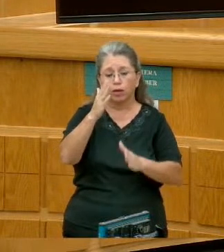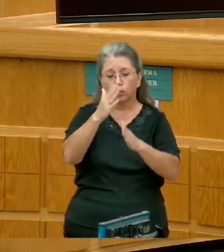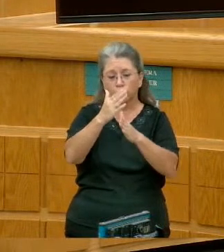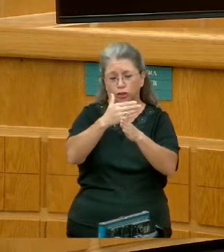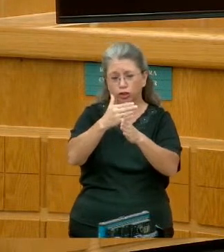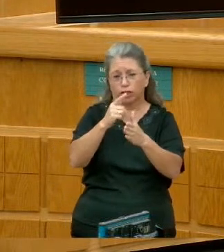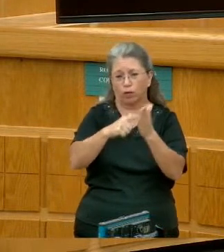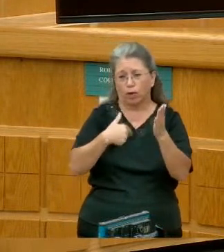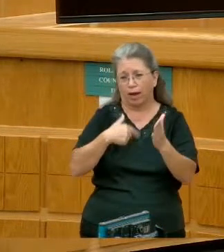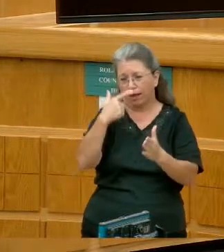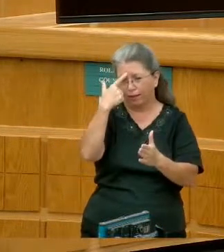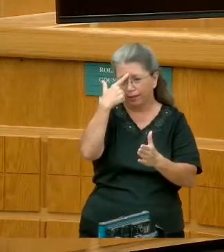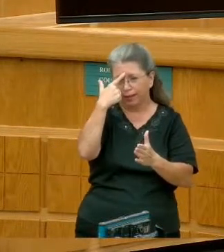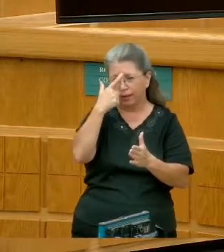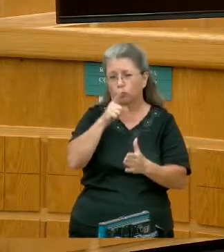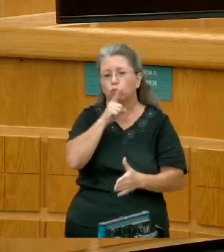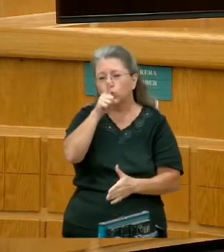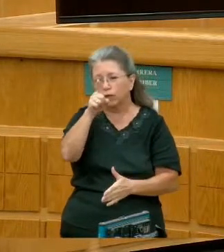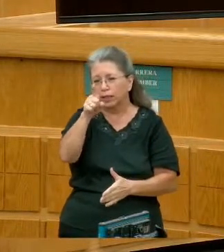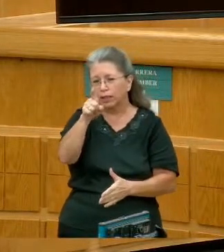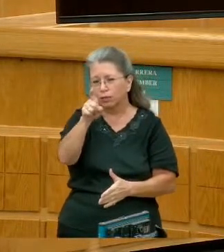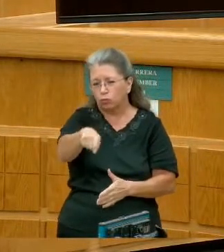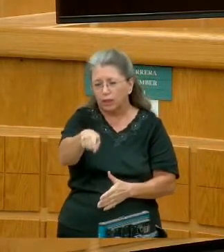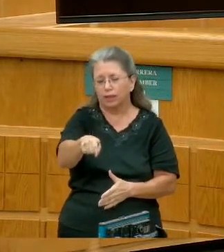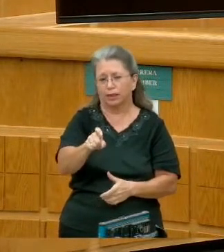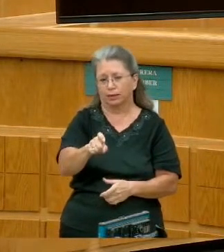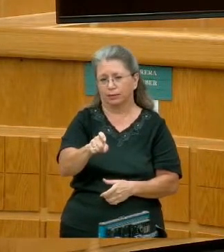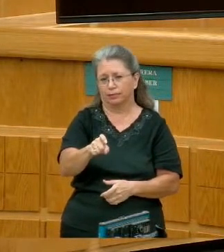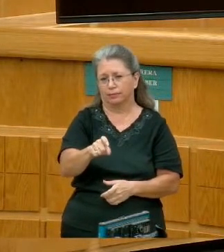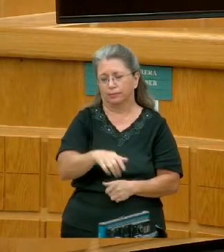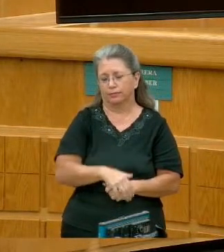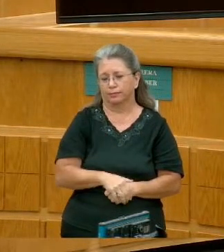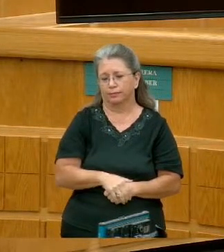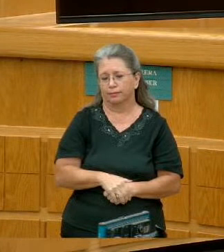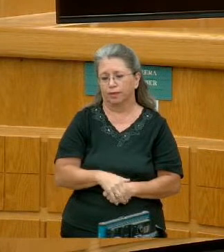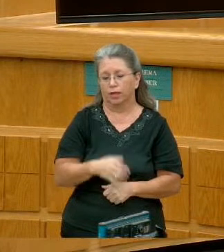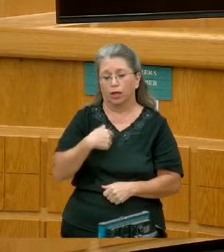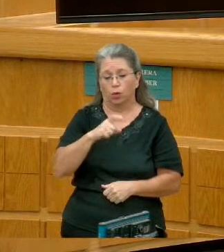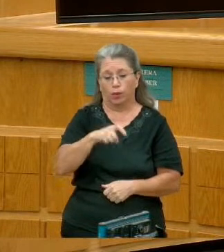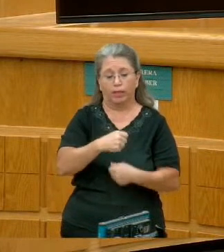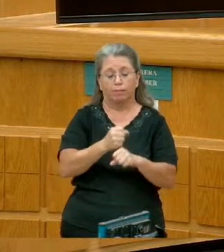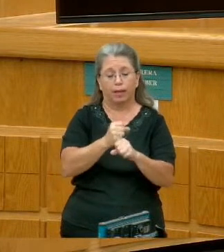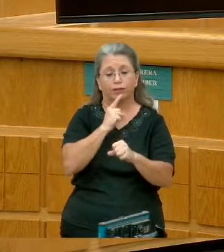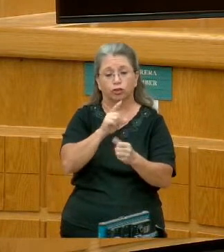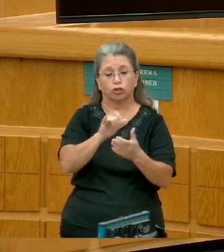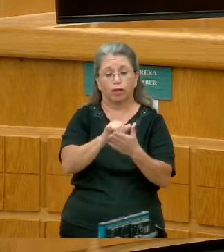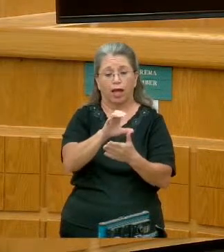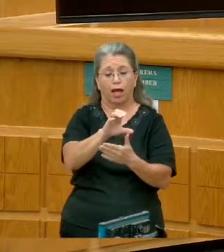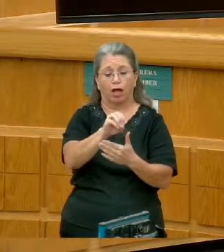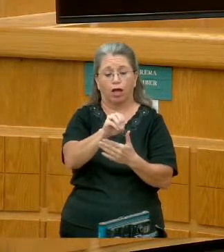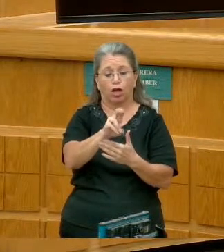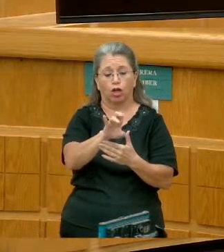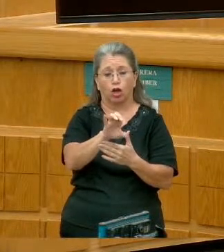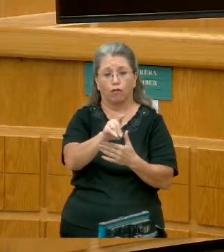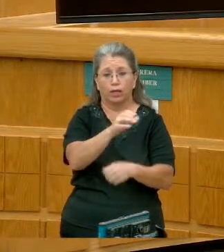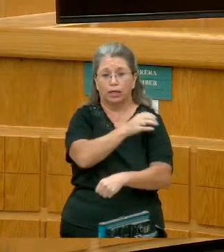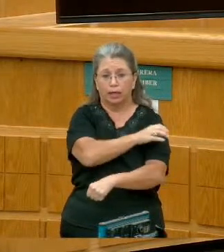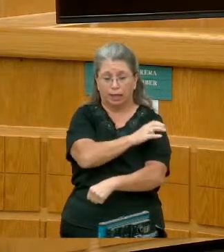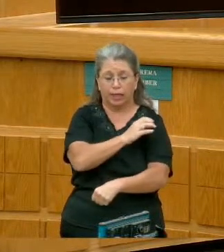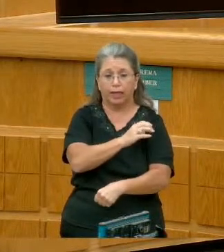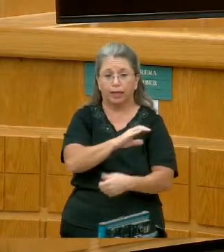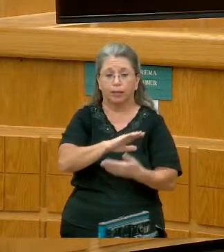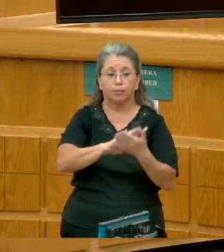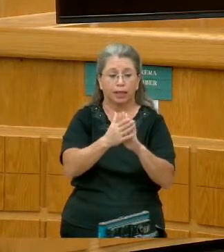we really need. We need to make certain that this COVID clinic becomes a reality. And